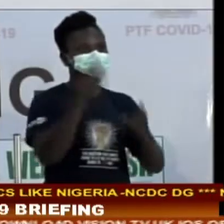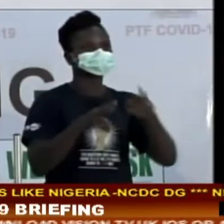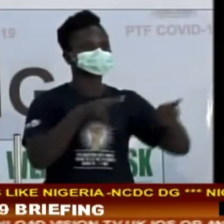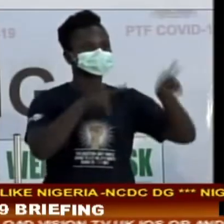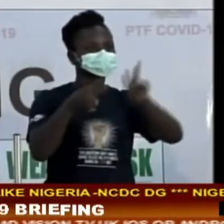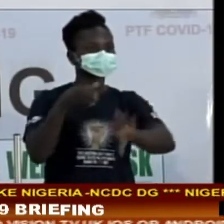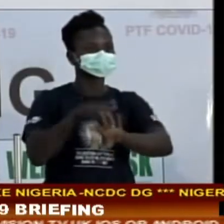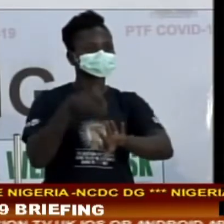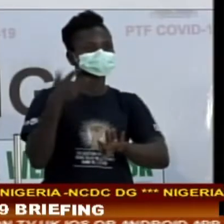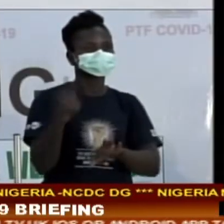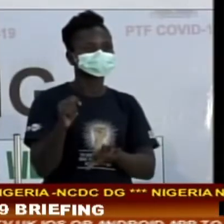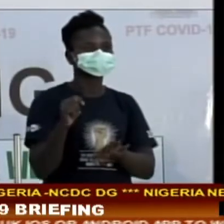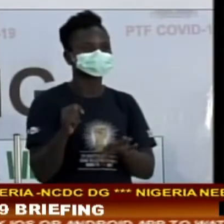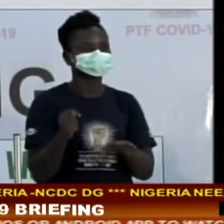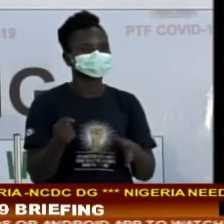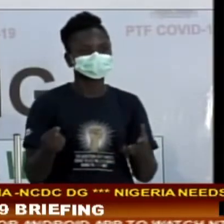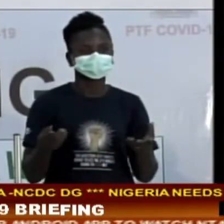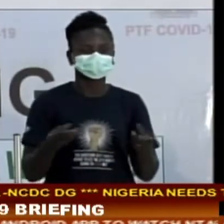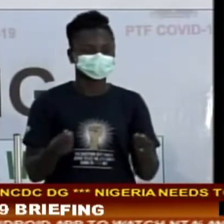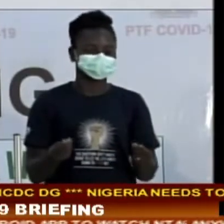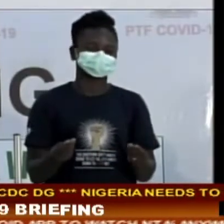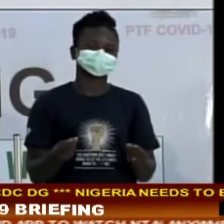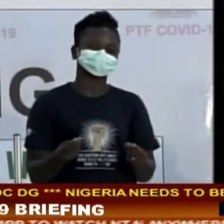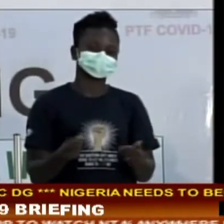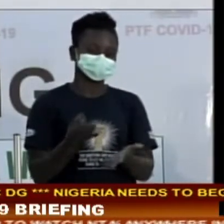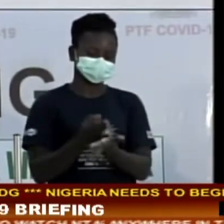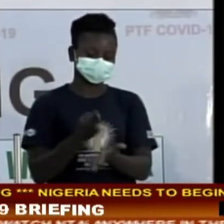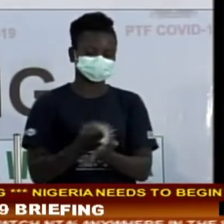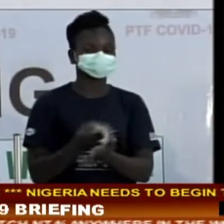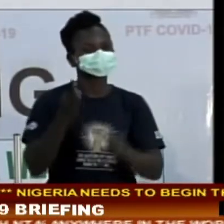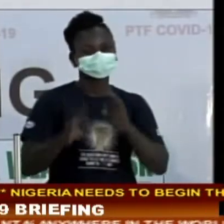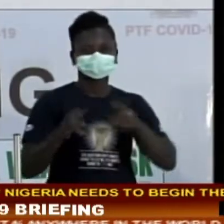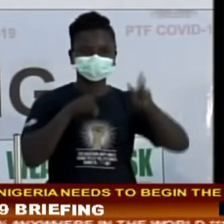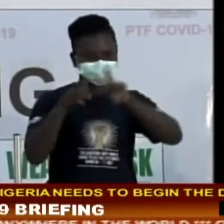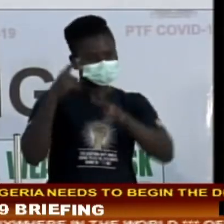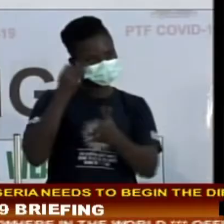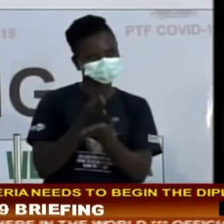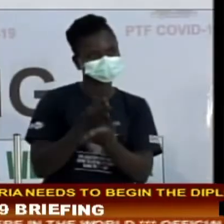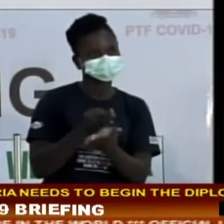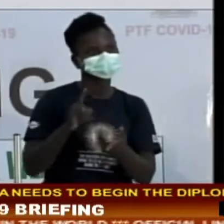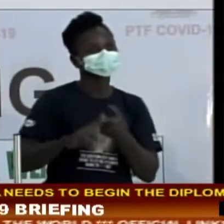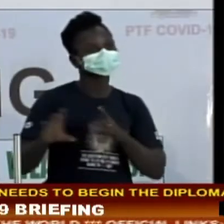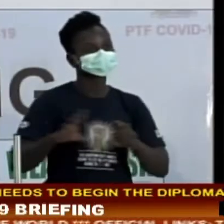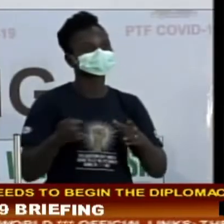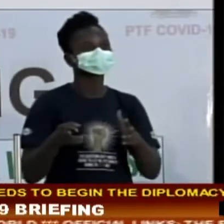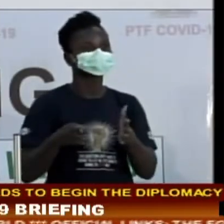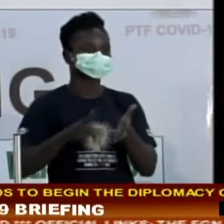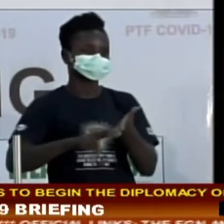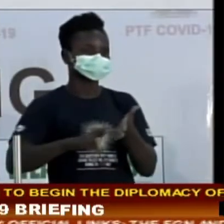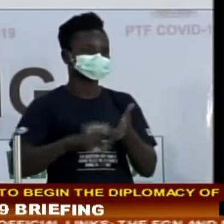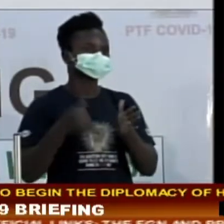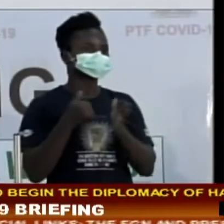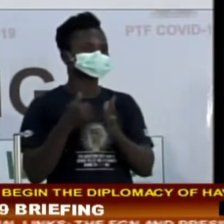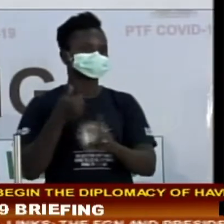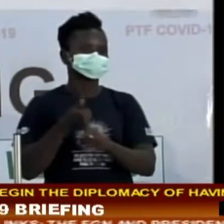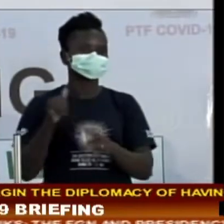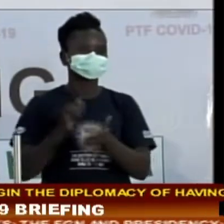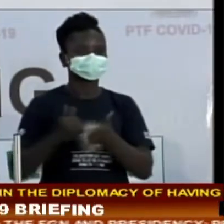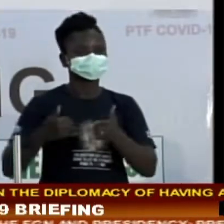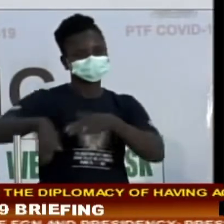for they are organizations that give grants to do research in itself I think that covers the question